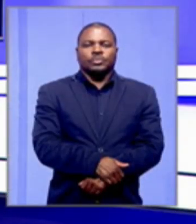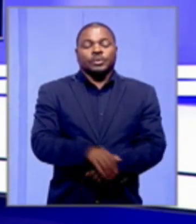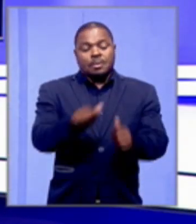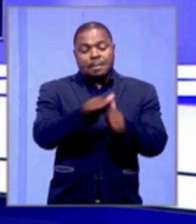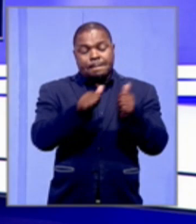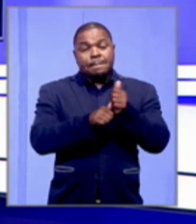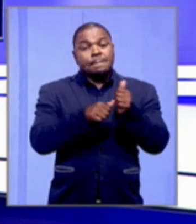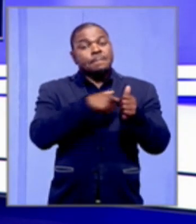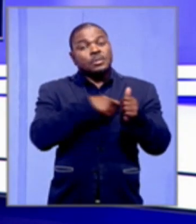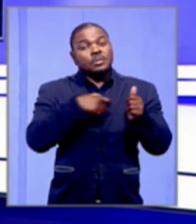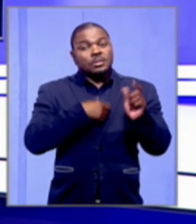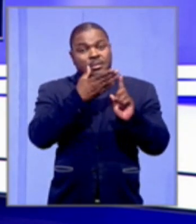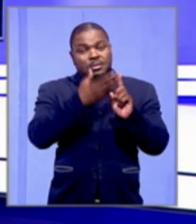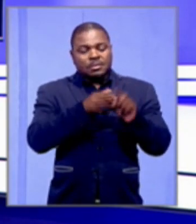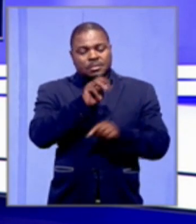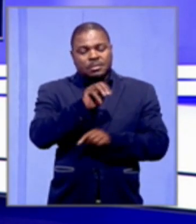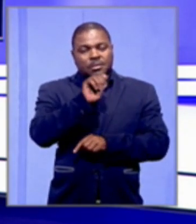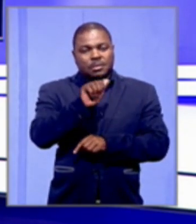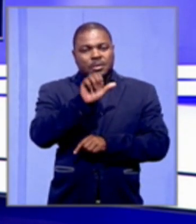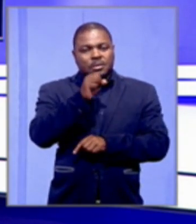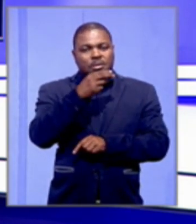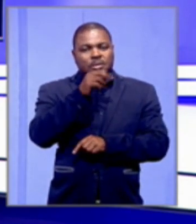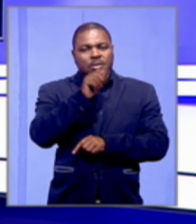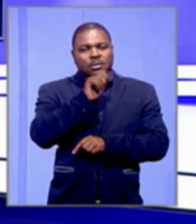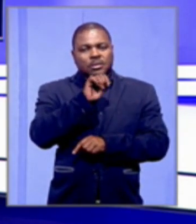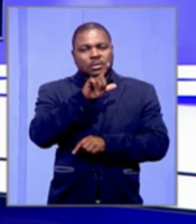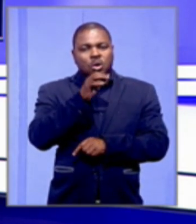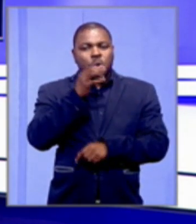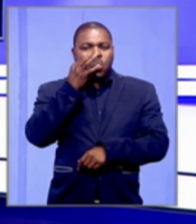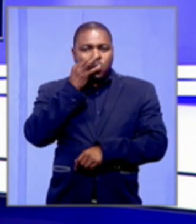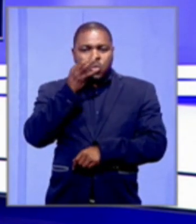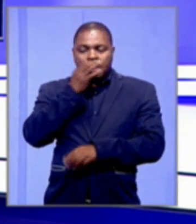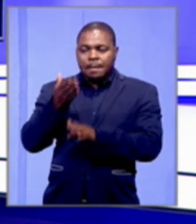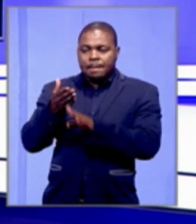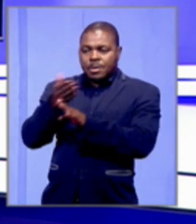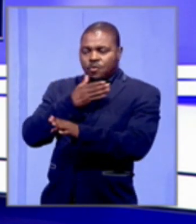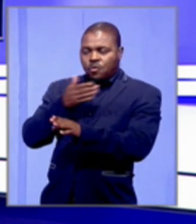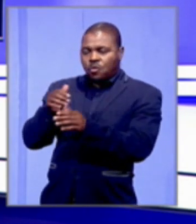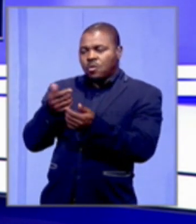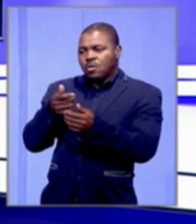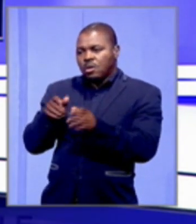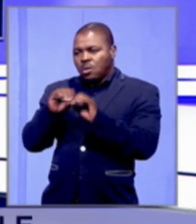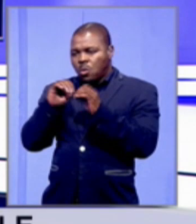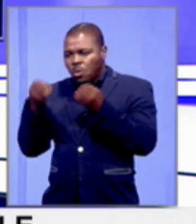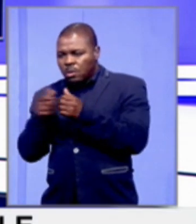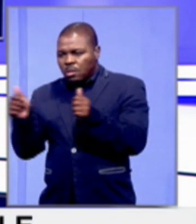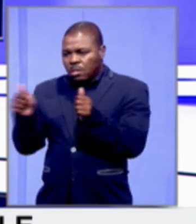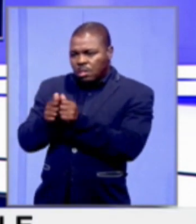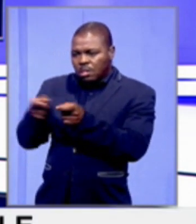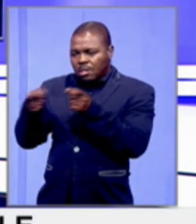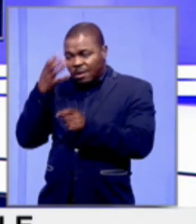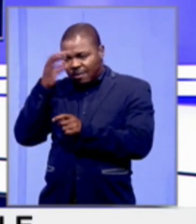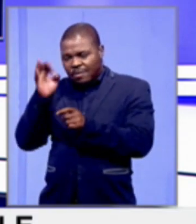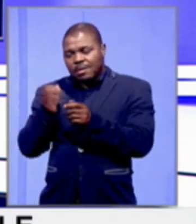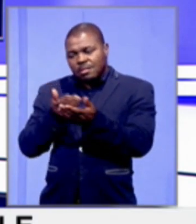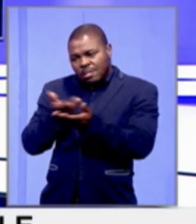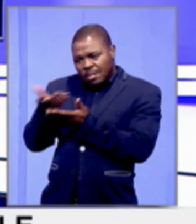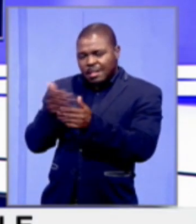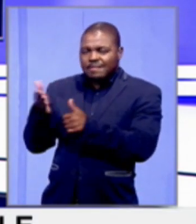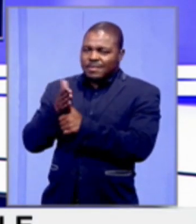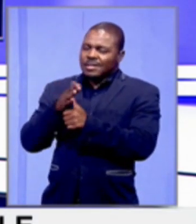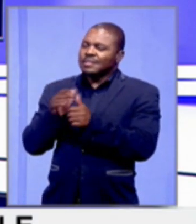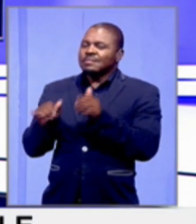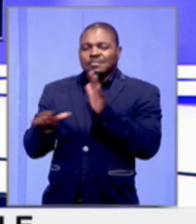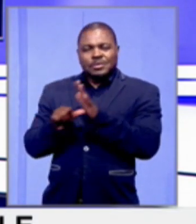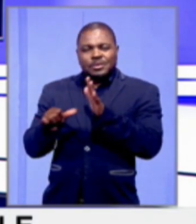Motlatsa mo President Paul Mashatile ore poledishano ba ba pele mebusho ya mahlakanelwa e bohlokwa ka fao magotla a dipolitiki ka